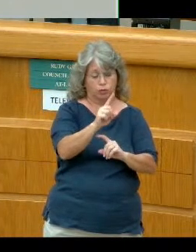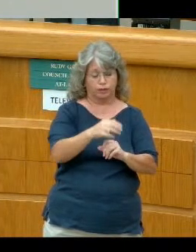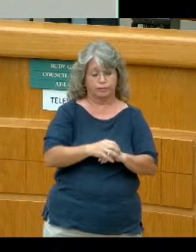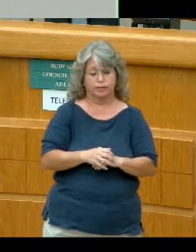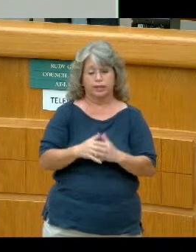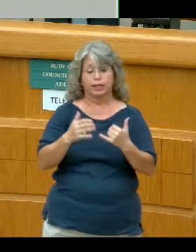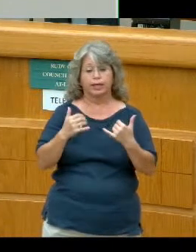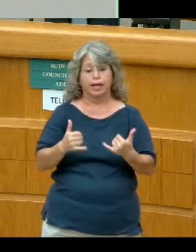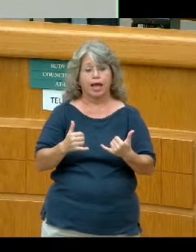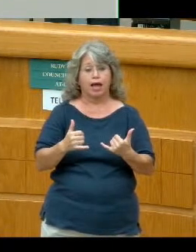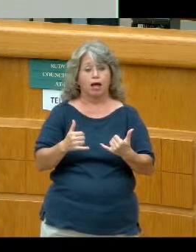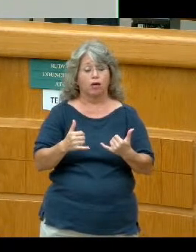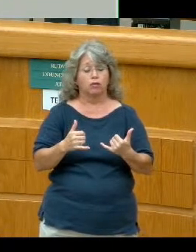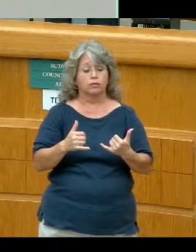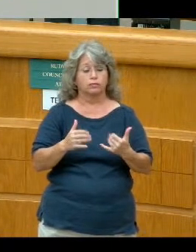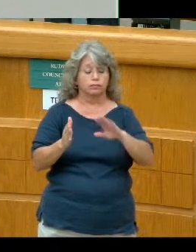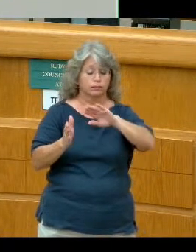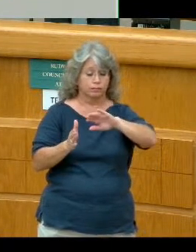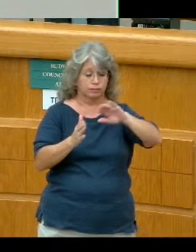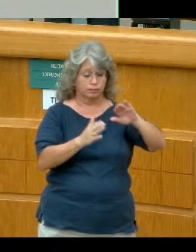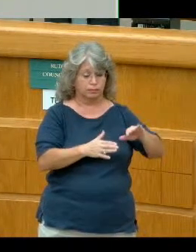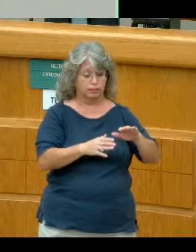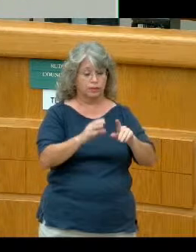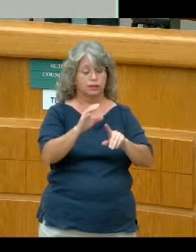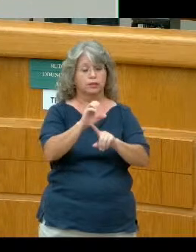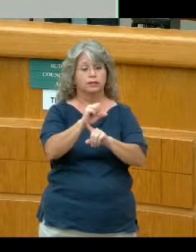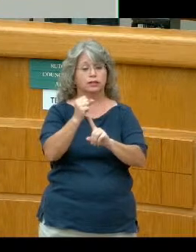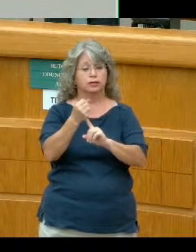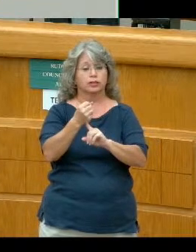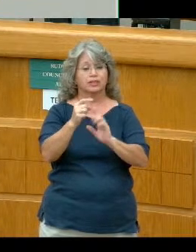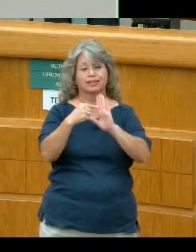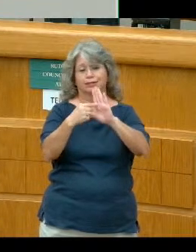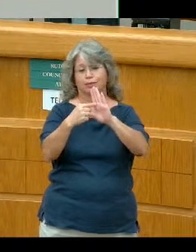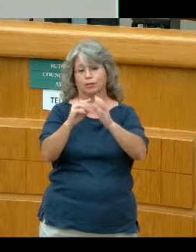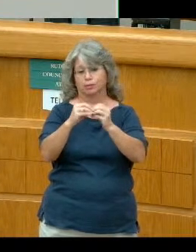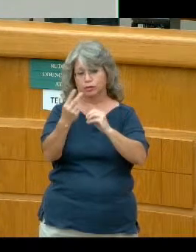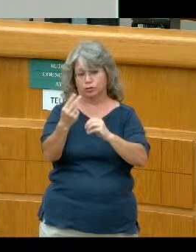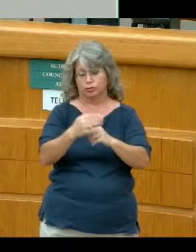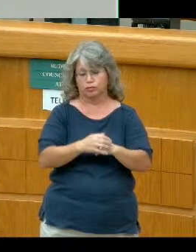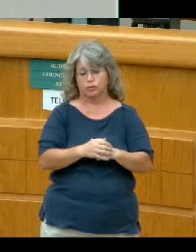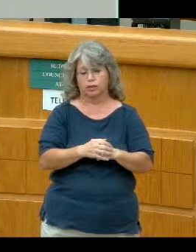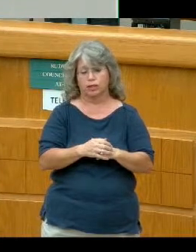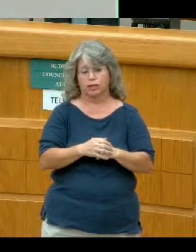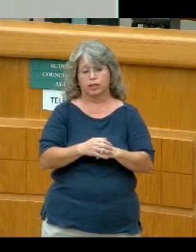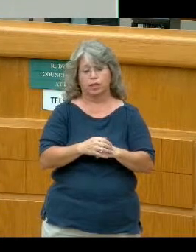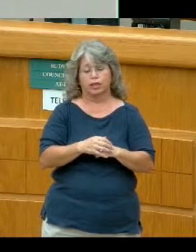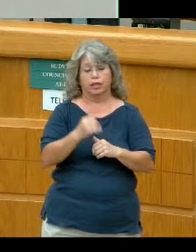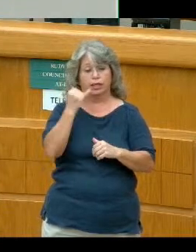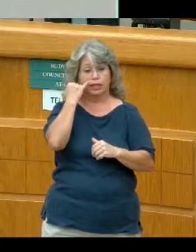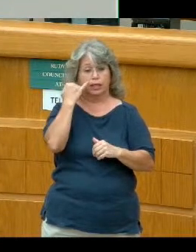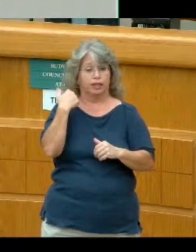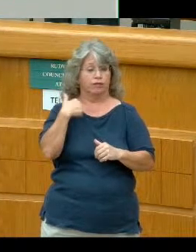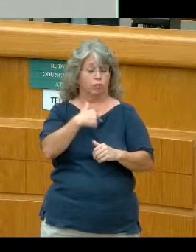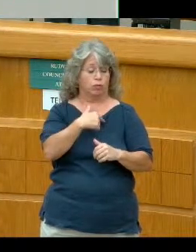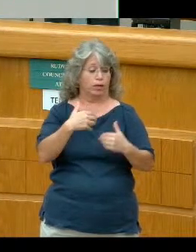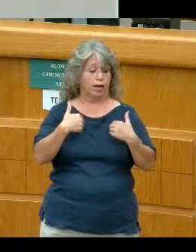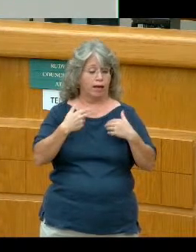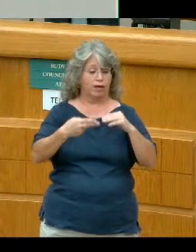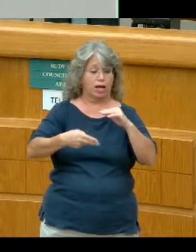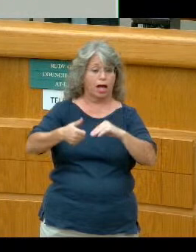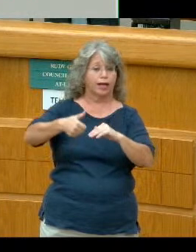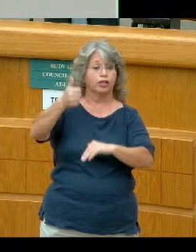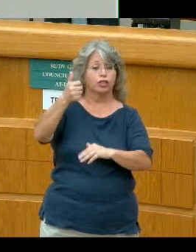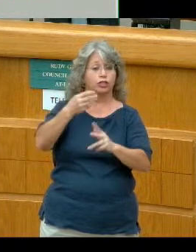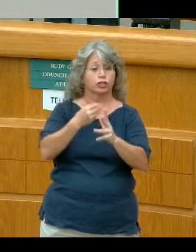where we go to 0. Now let's look at scenario 2, where as we open Texas again, we go to a higher transmission rate,